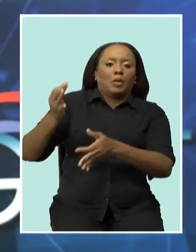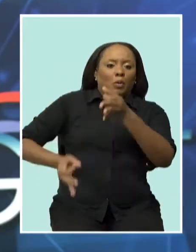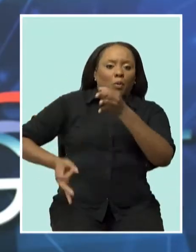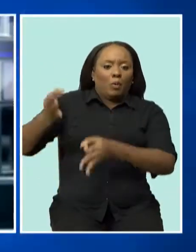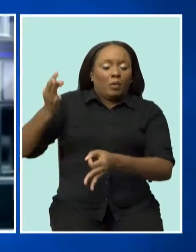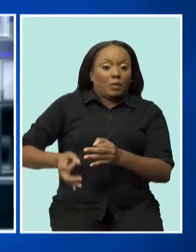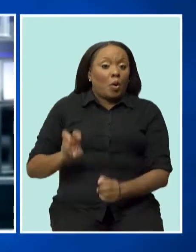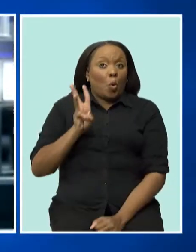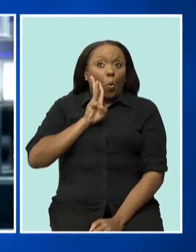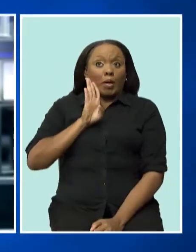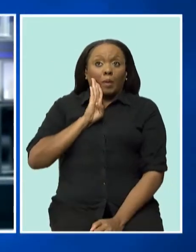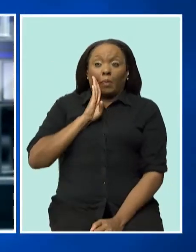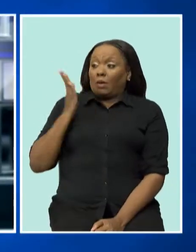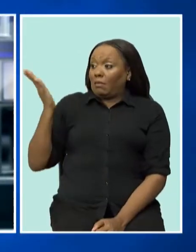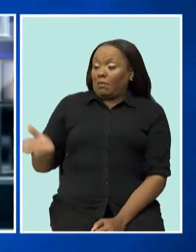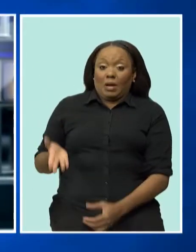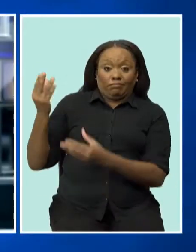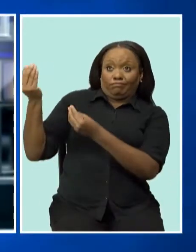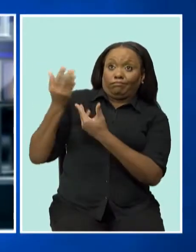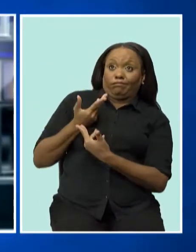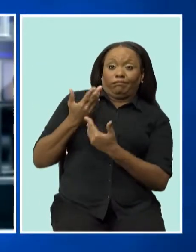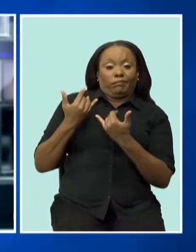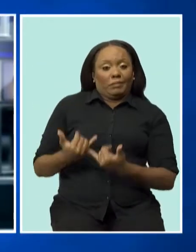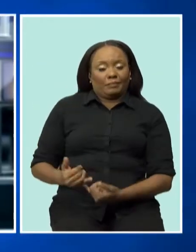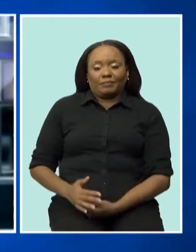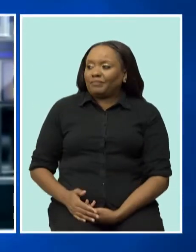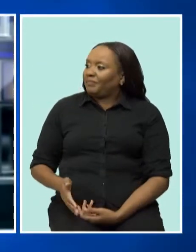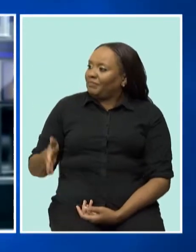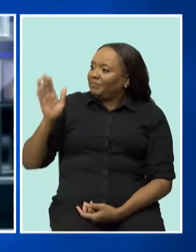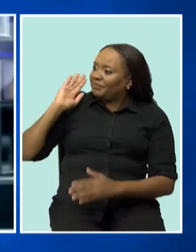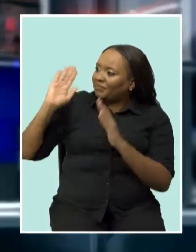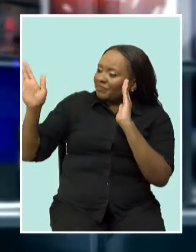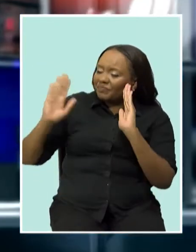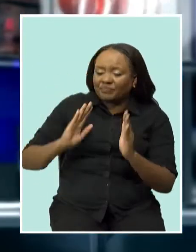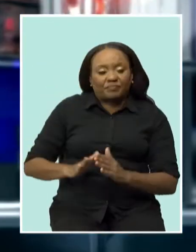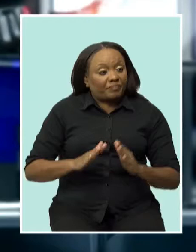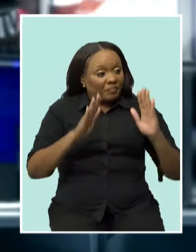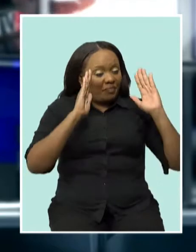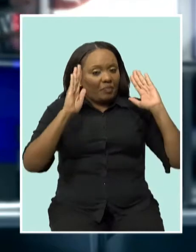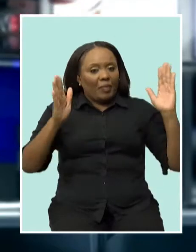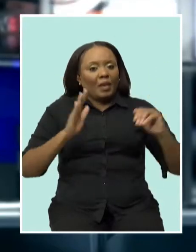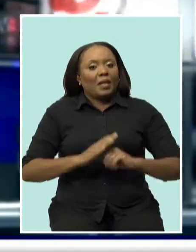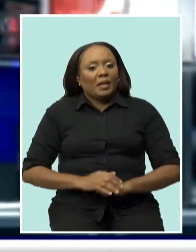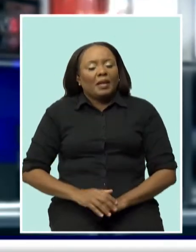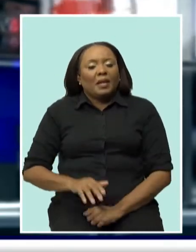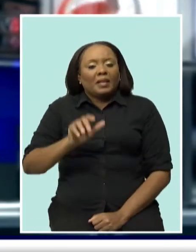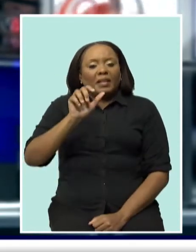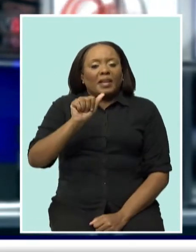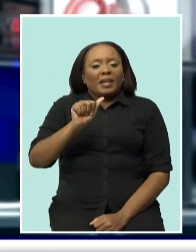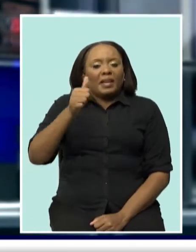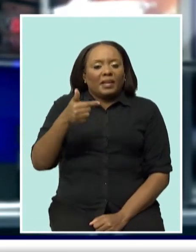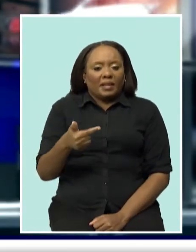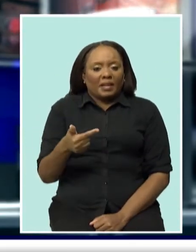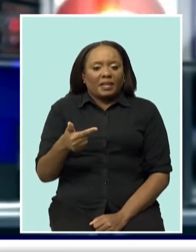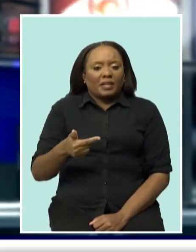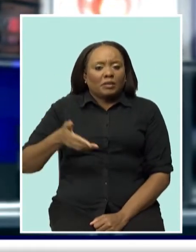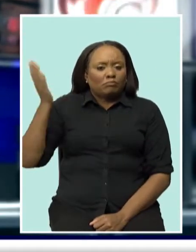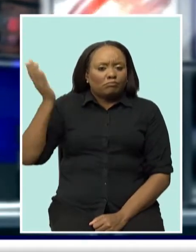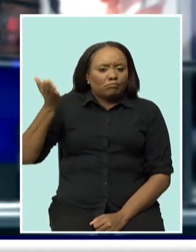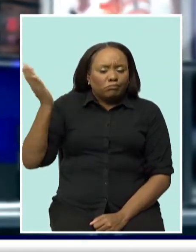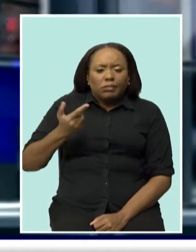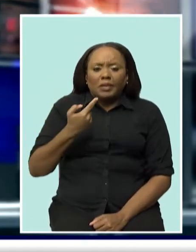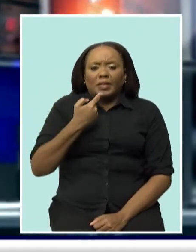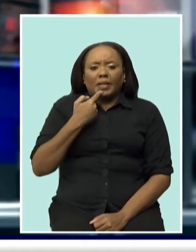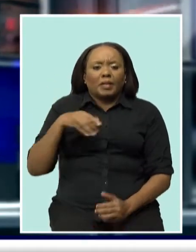now with more on this story. Wendy? Yes, Shane, that revelation prompted a comment from the Attorney General Dale Marshall that